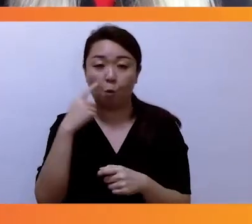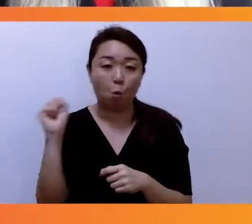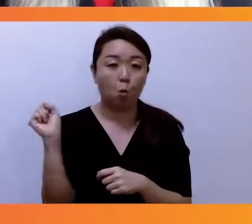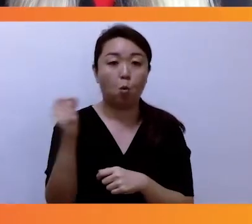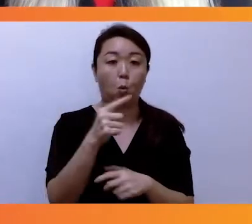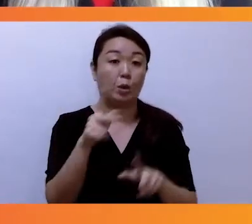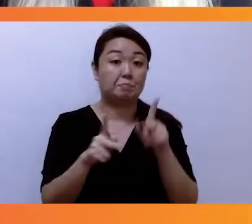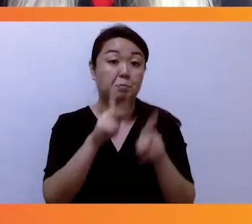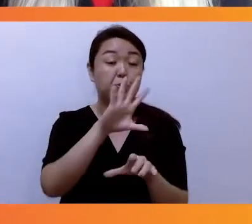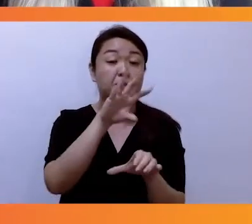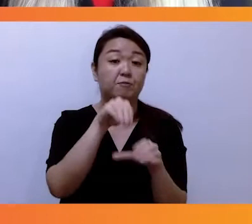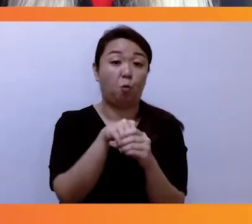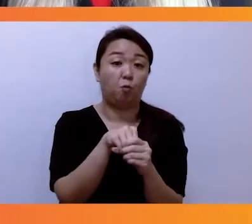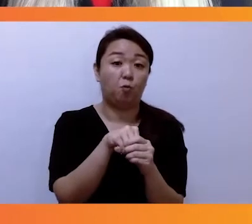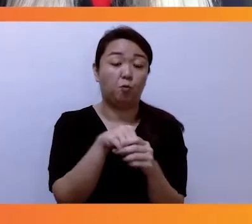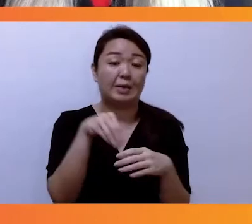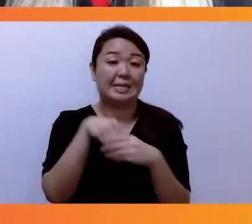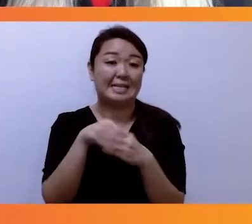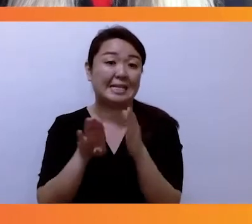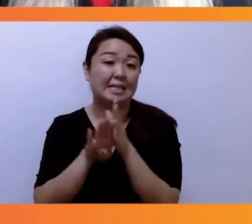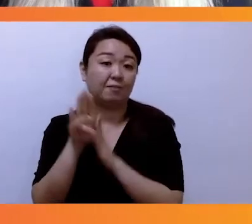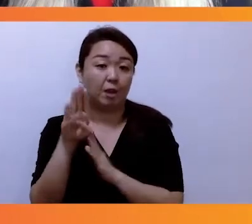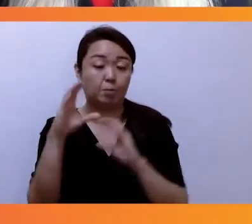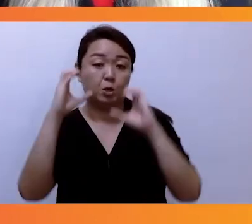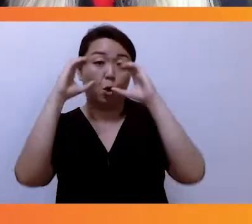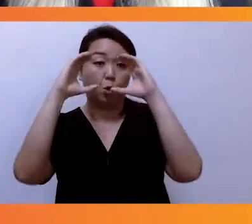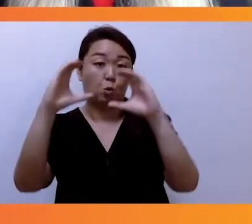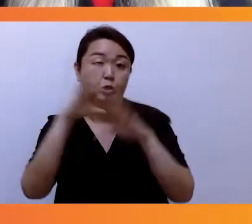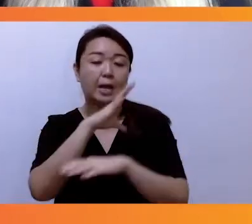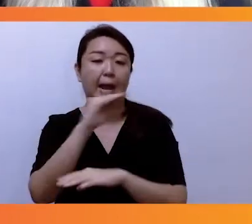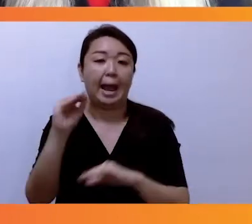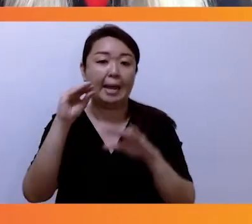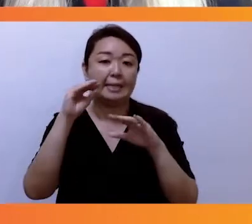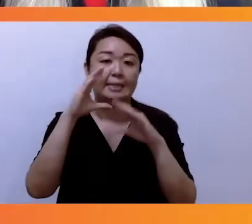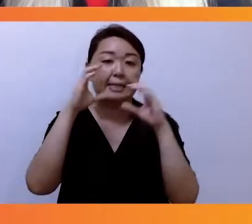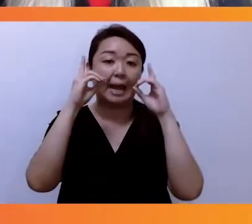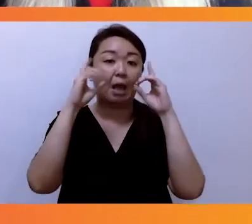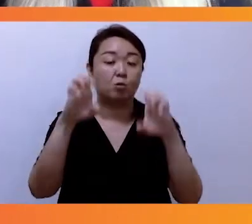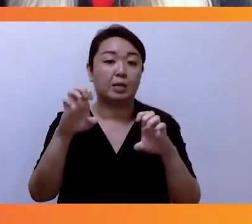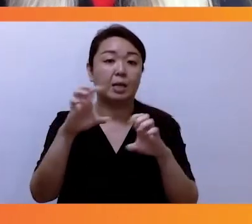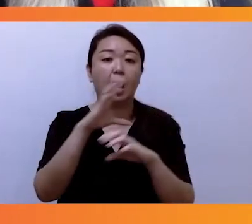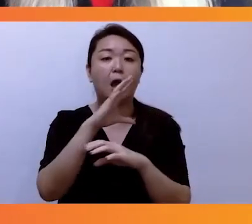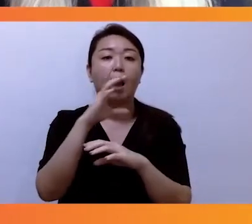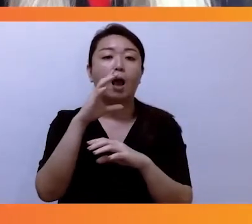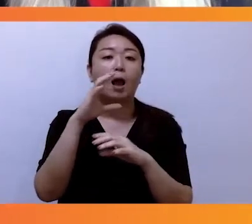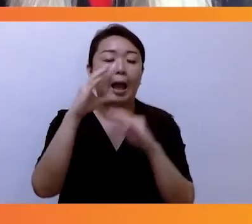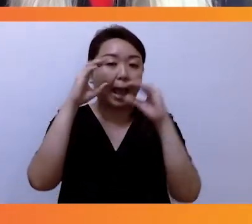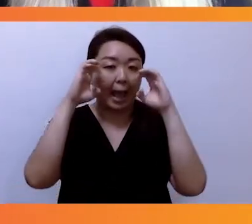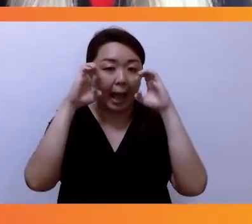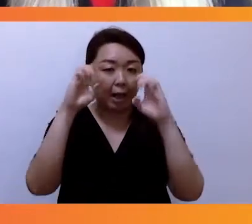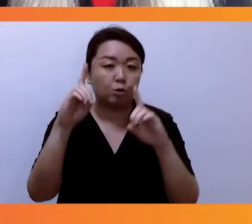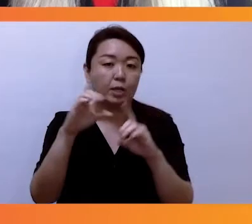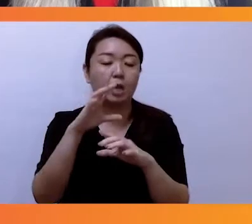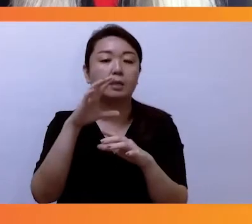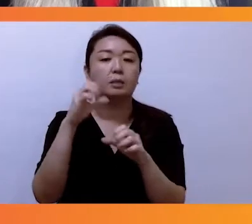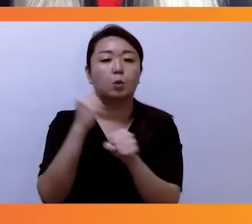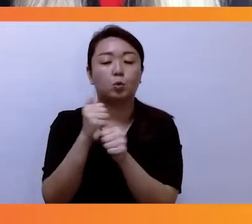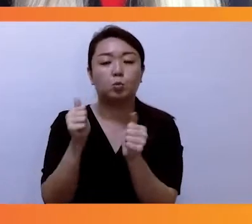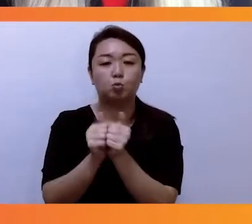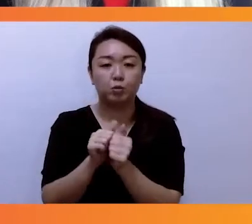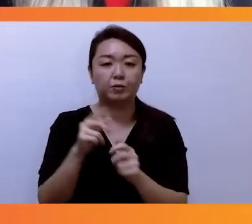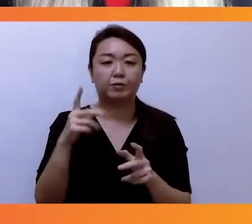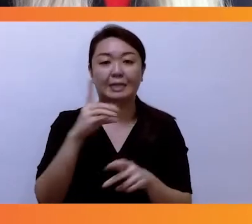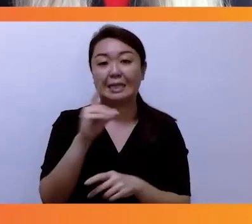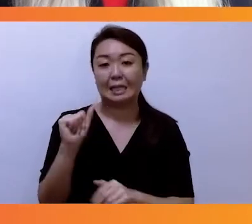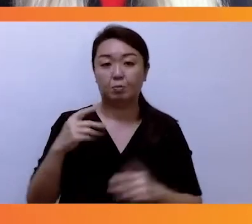of all those stakeholders in the development of coaches and in our educators that will work with our